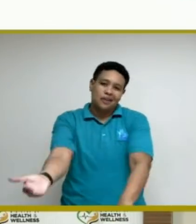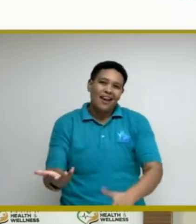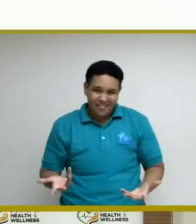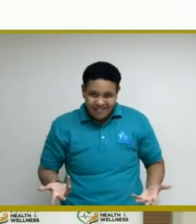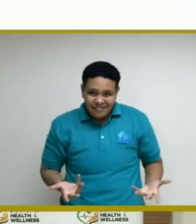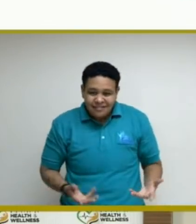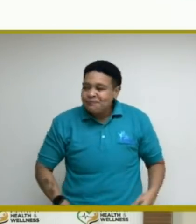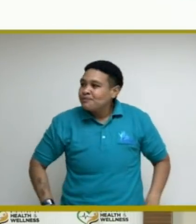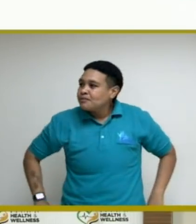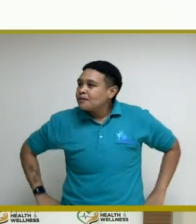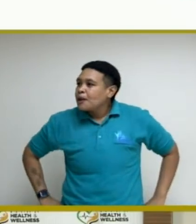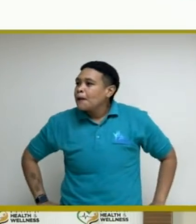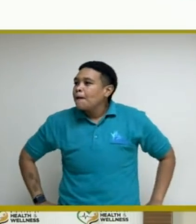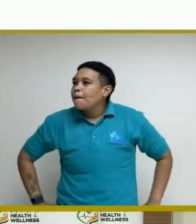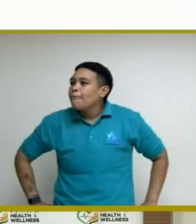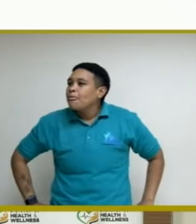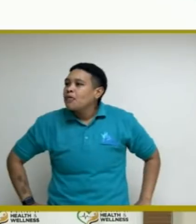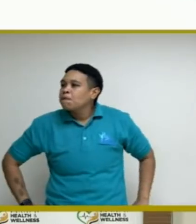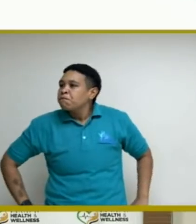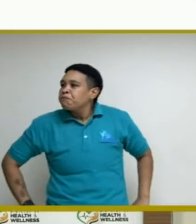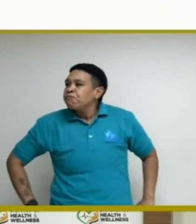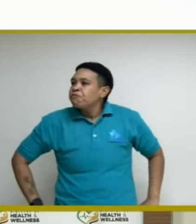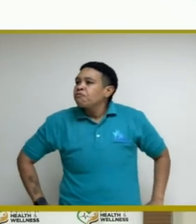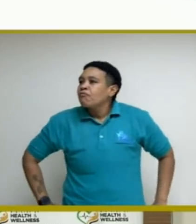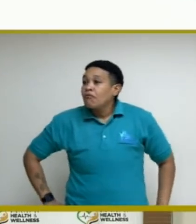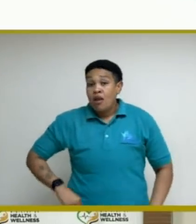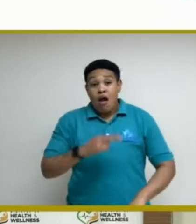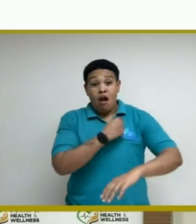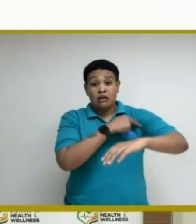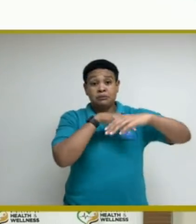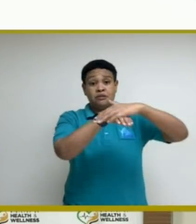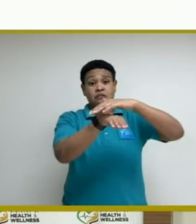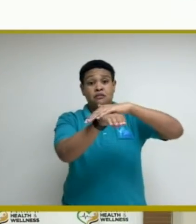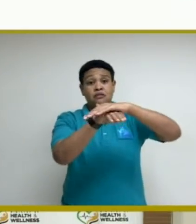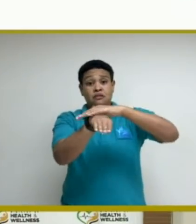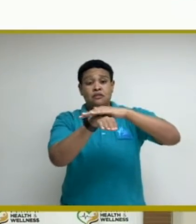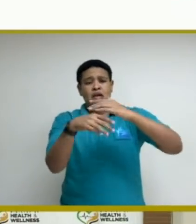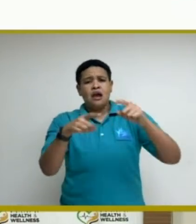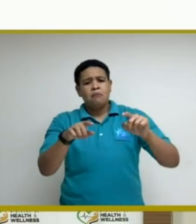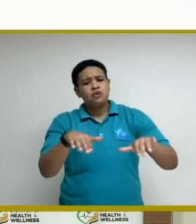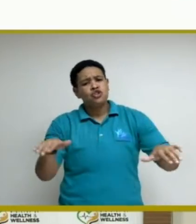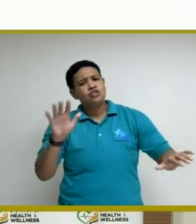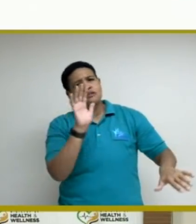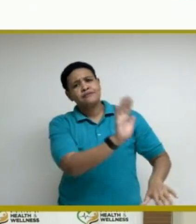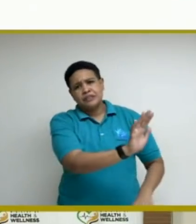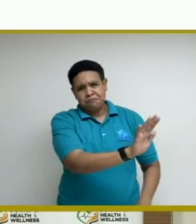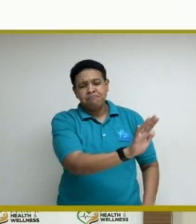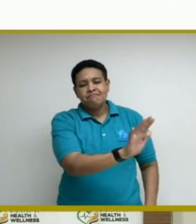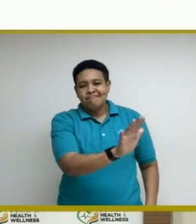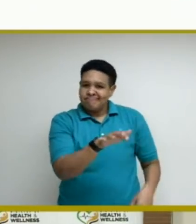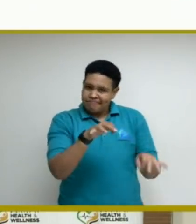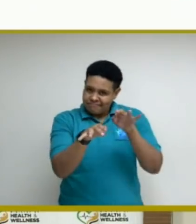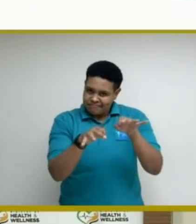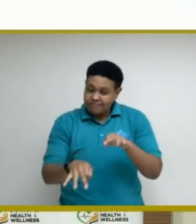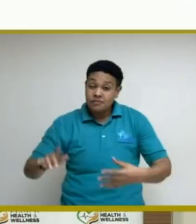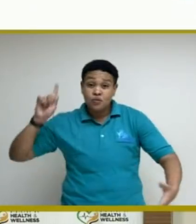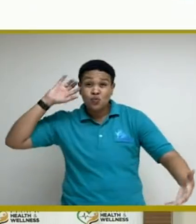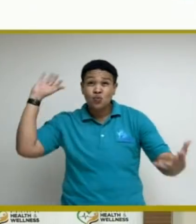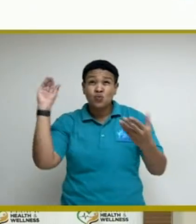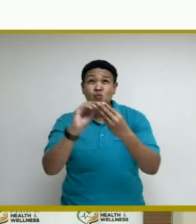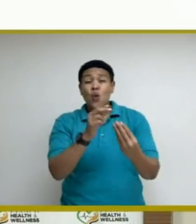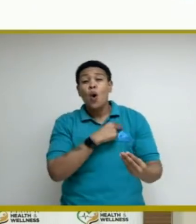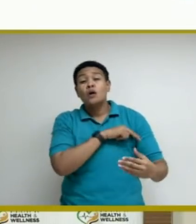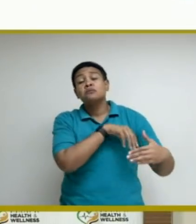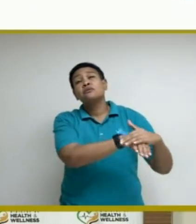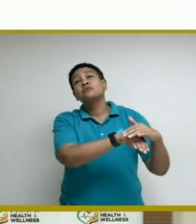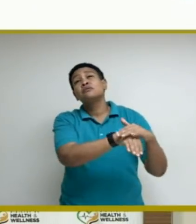slide. In terms of hospitalizations, again looking at the children, total